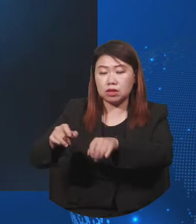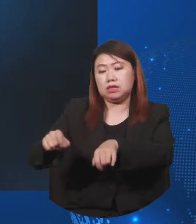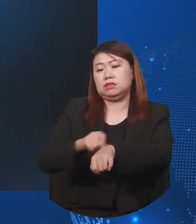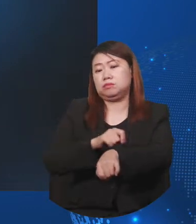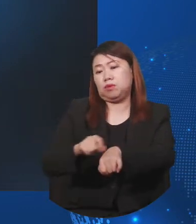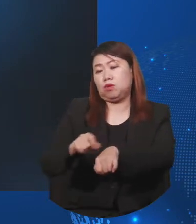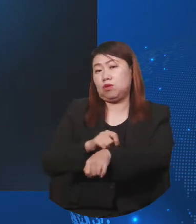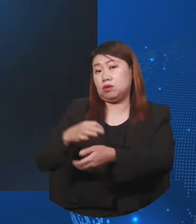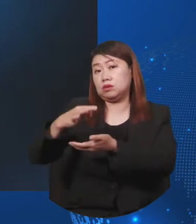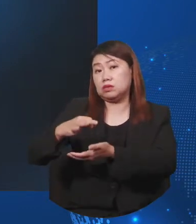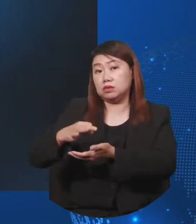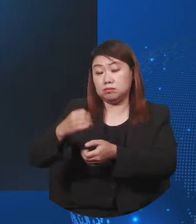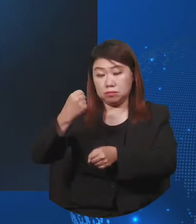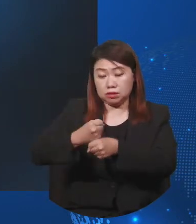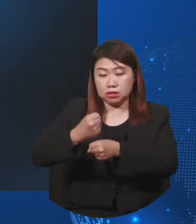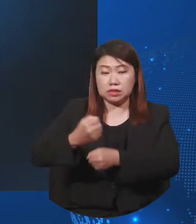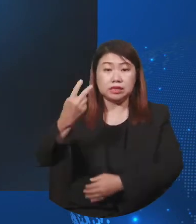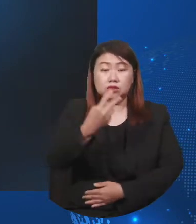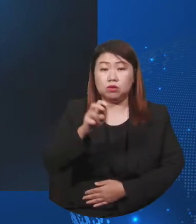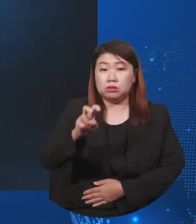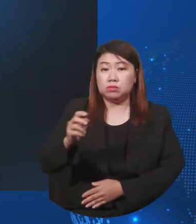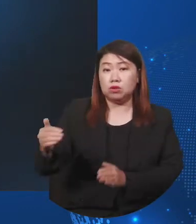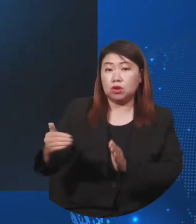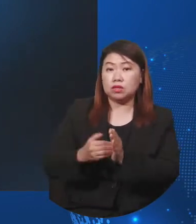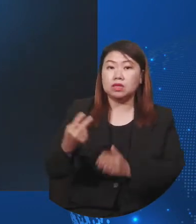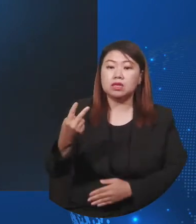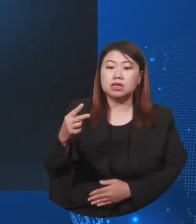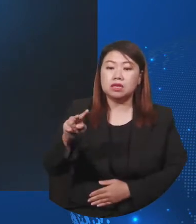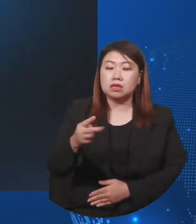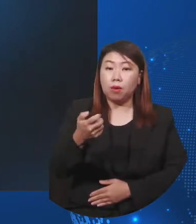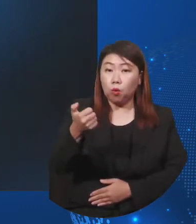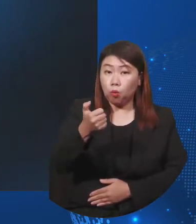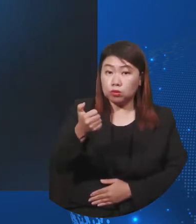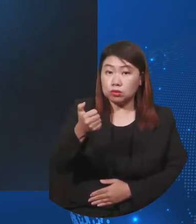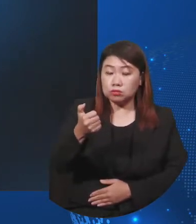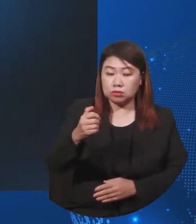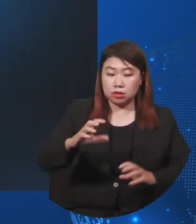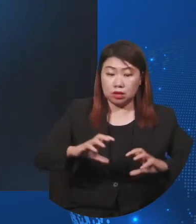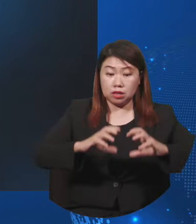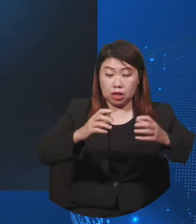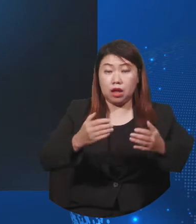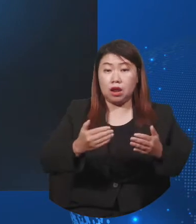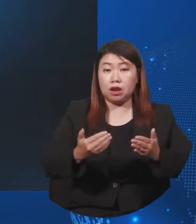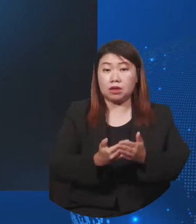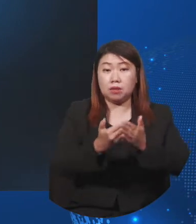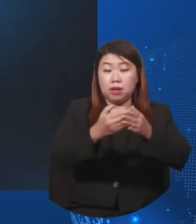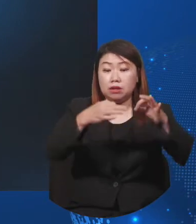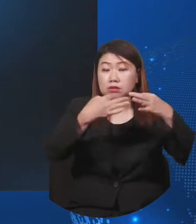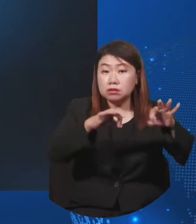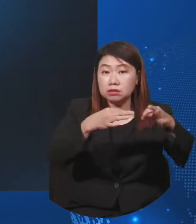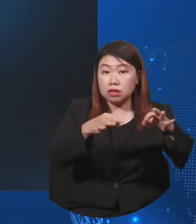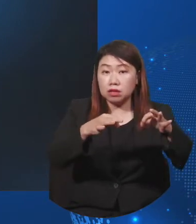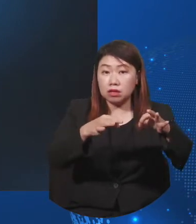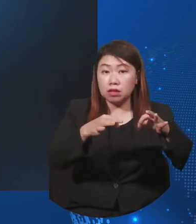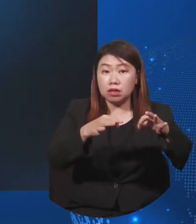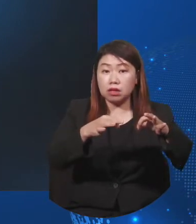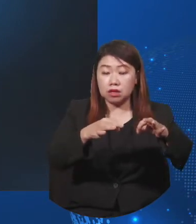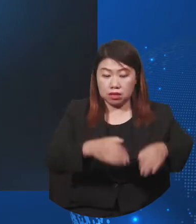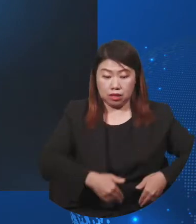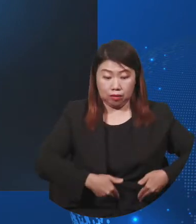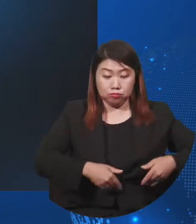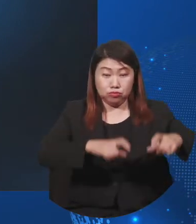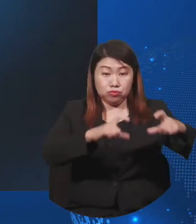there are more than 250 national development banks in the global south, and those banks have doubled the amount of